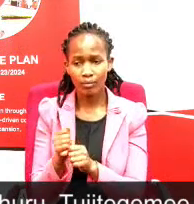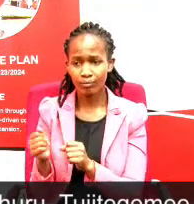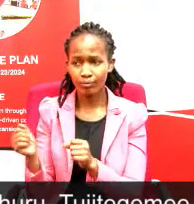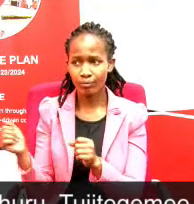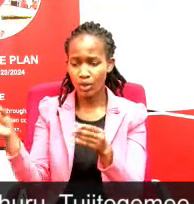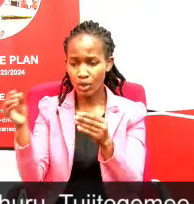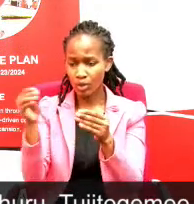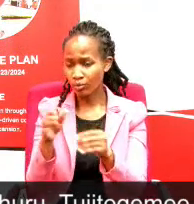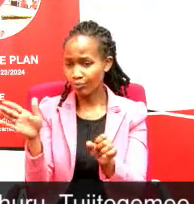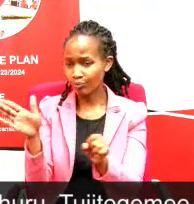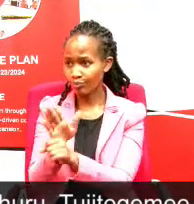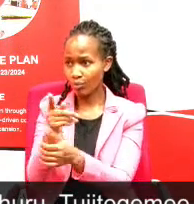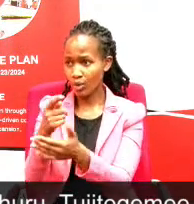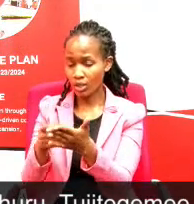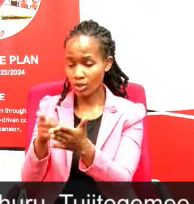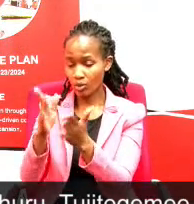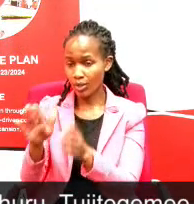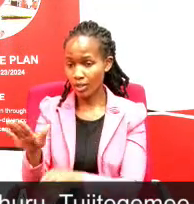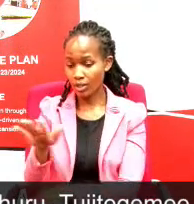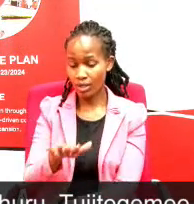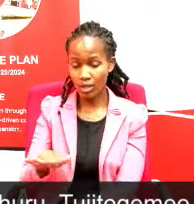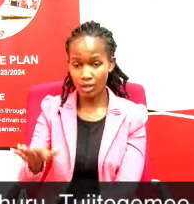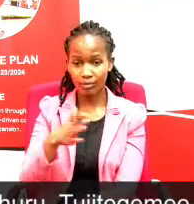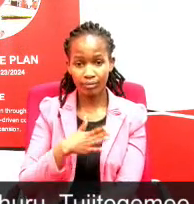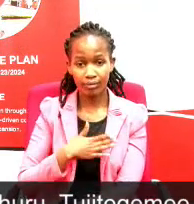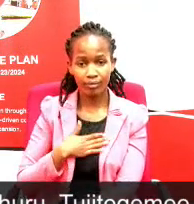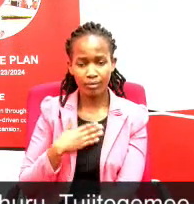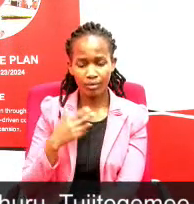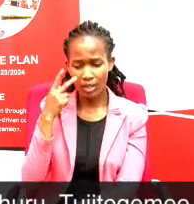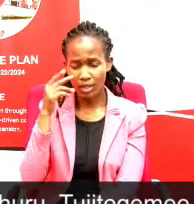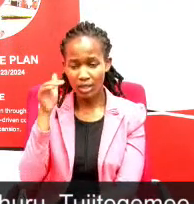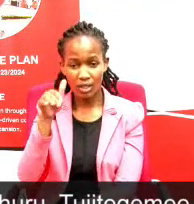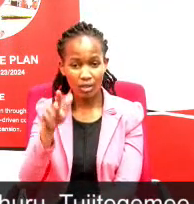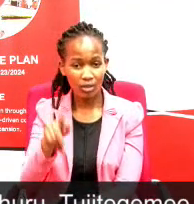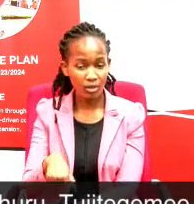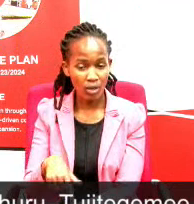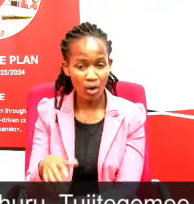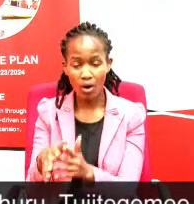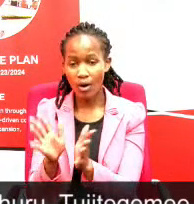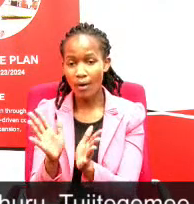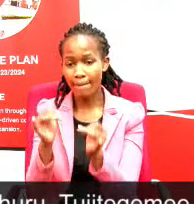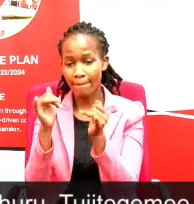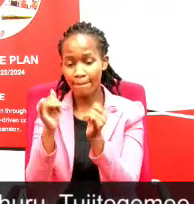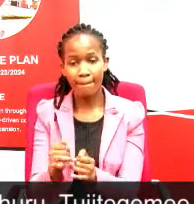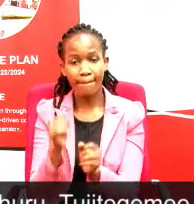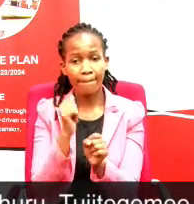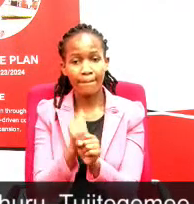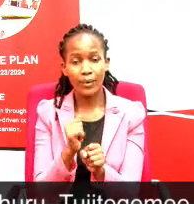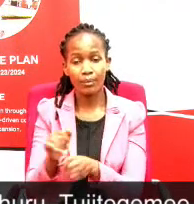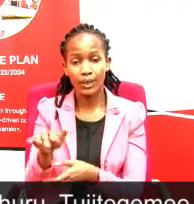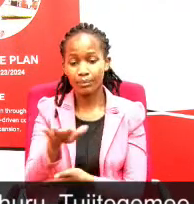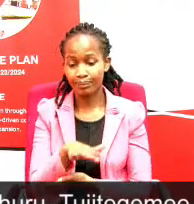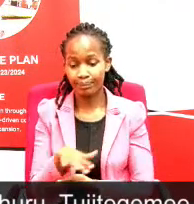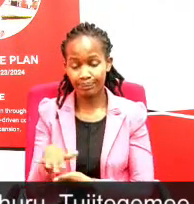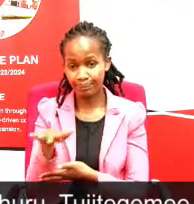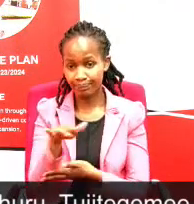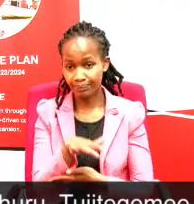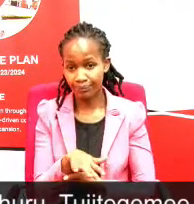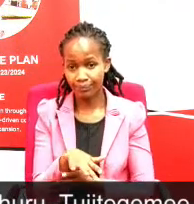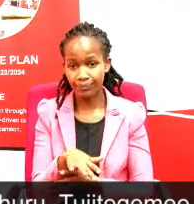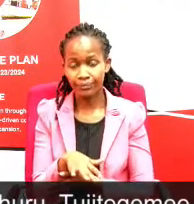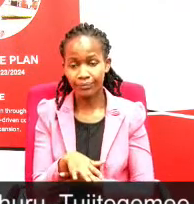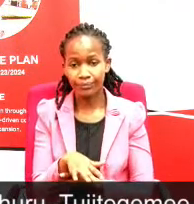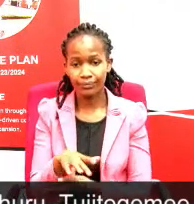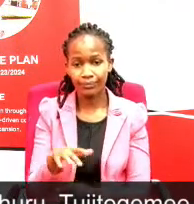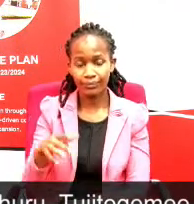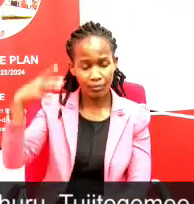reach many taxpayers in our area. And we are looking at opening new operational areas. The